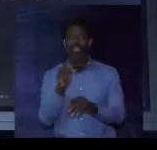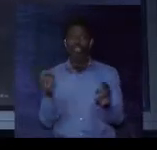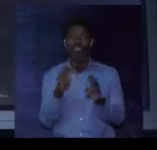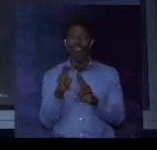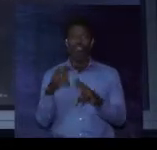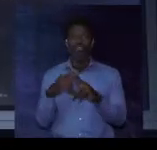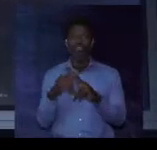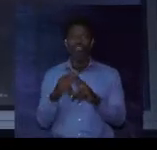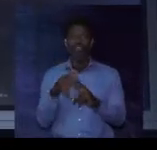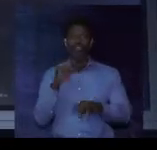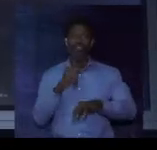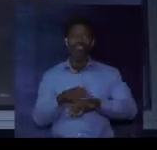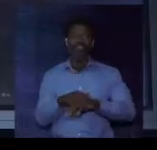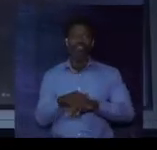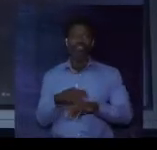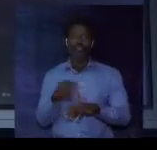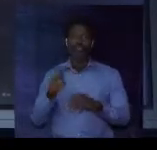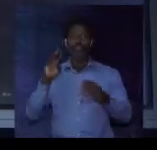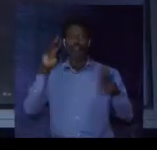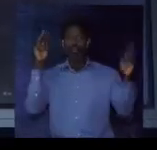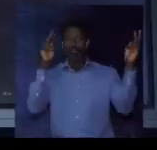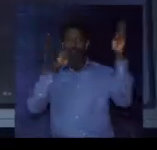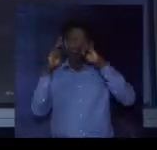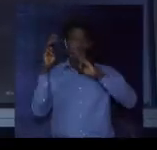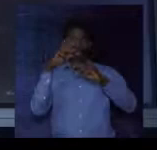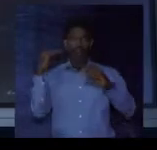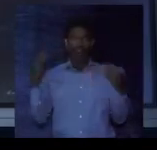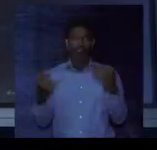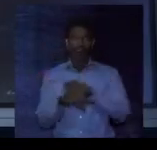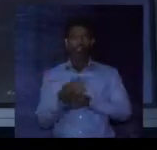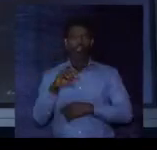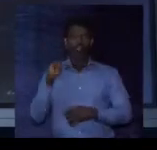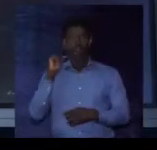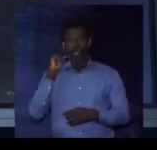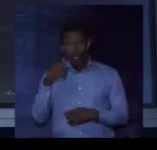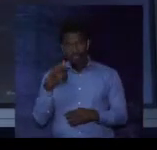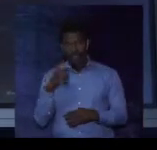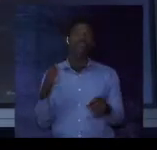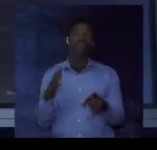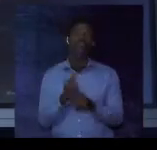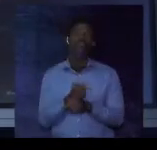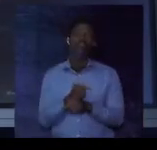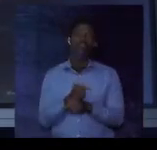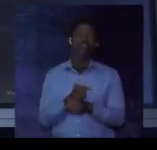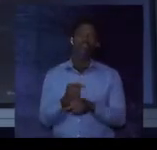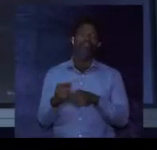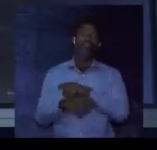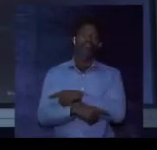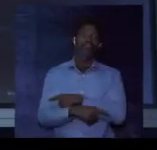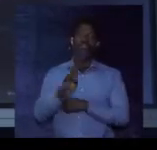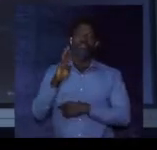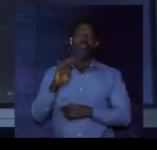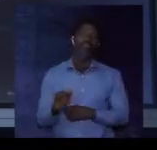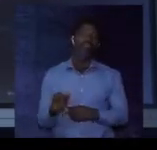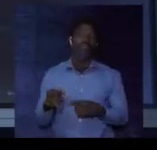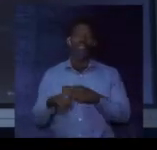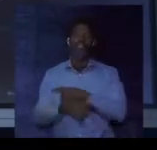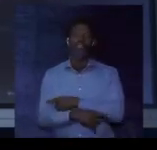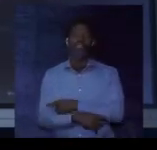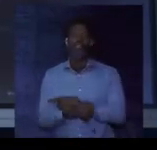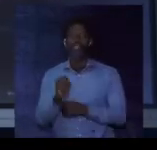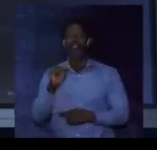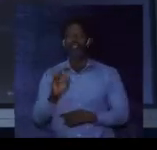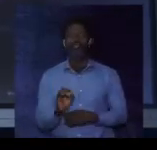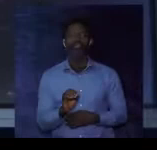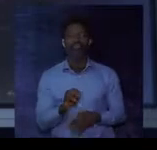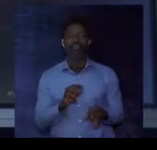very short period of time. The weather of today, the weather of tomorrow, it can only take day by